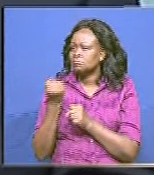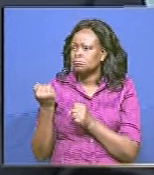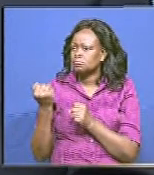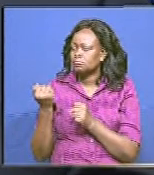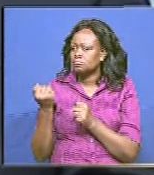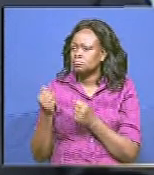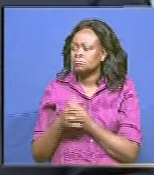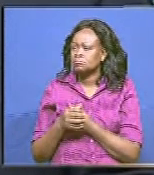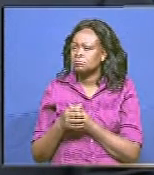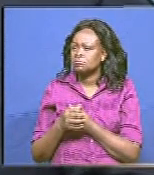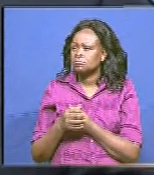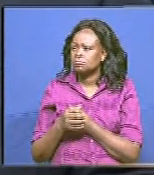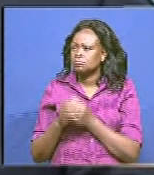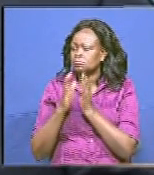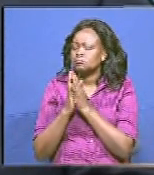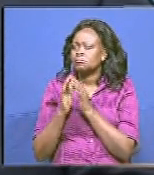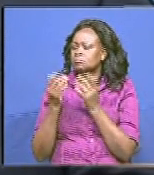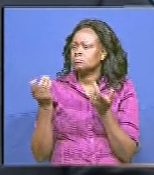story. Mm-hmm. The story should not be